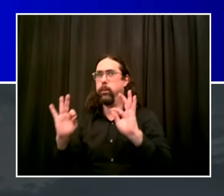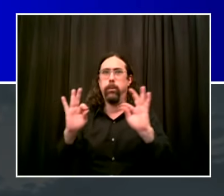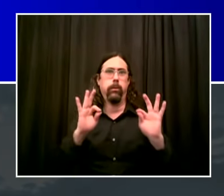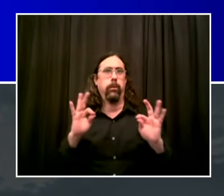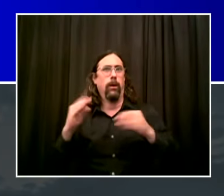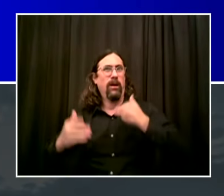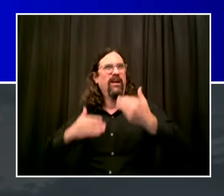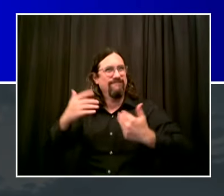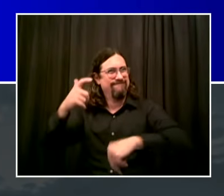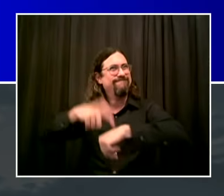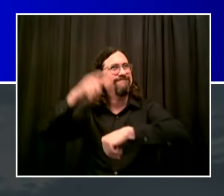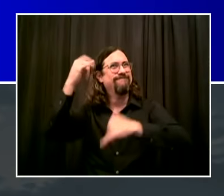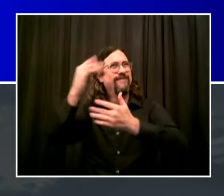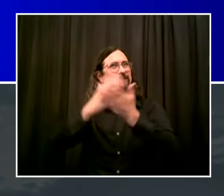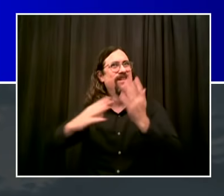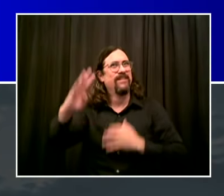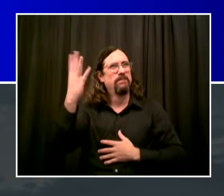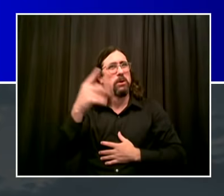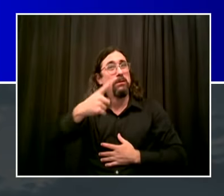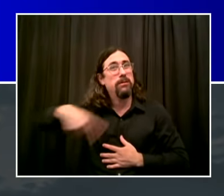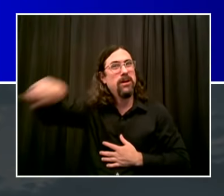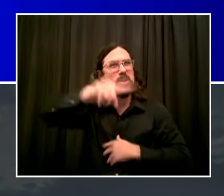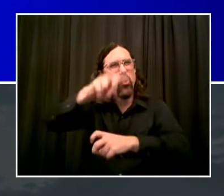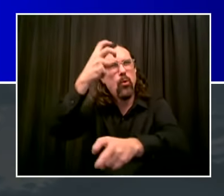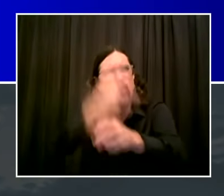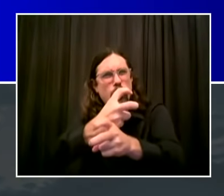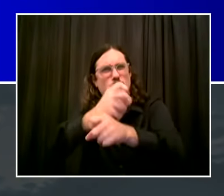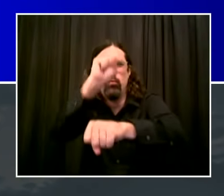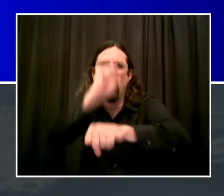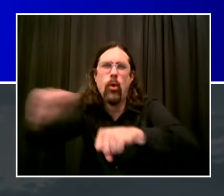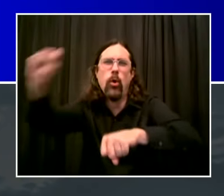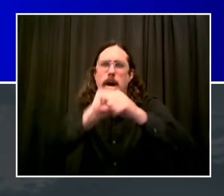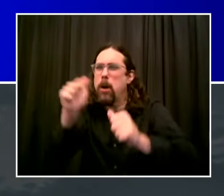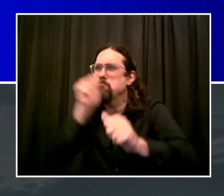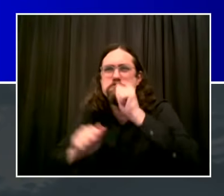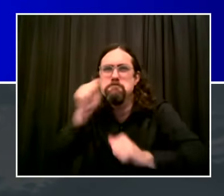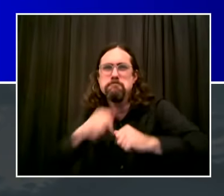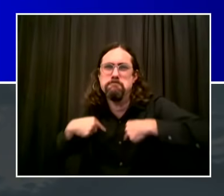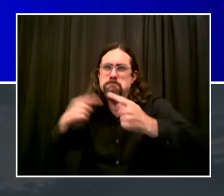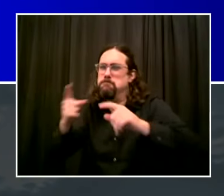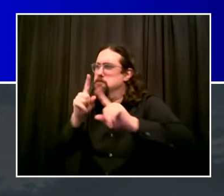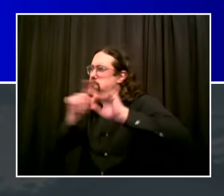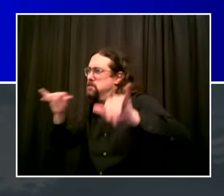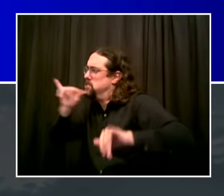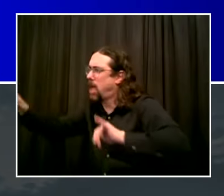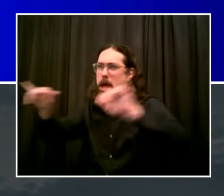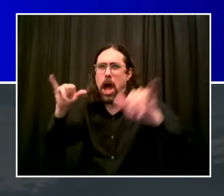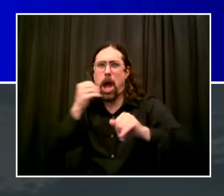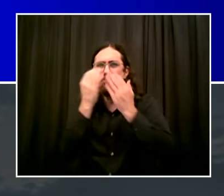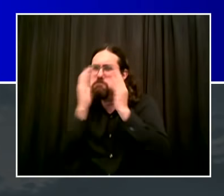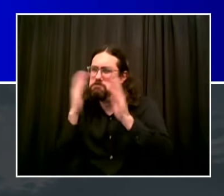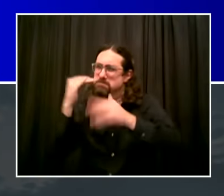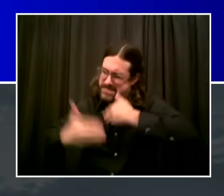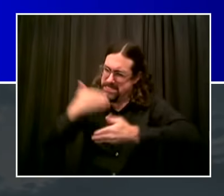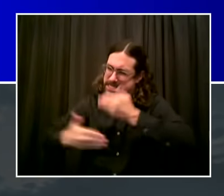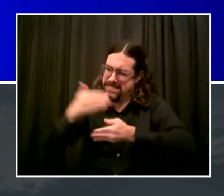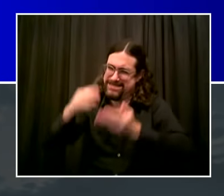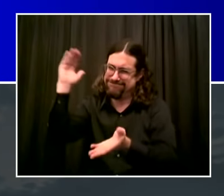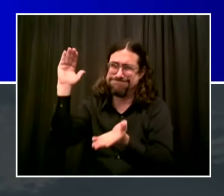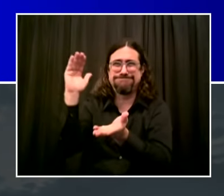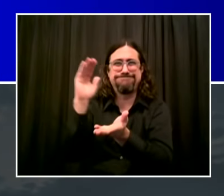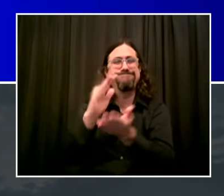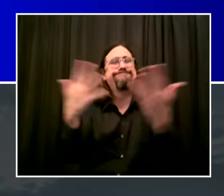4 begins today. A lot of wonderful things. We see sports coming back, baseball back this week, professional